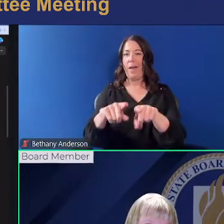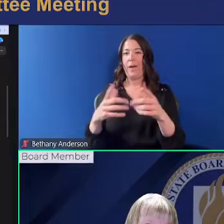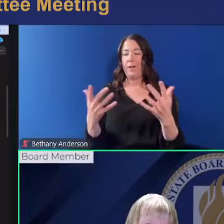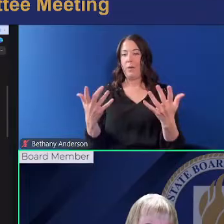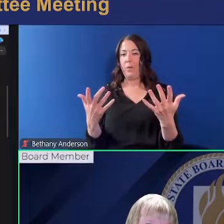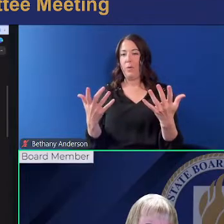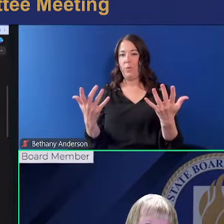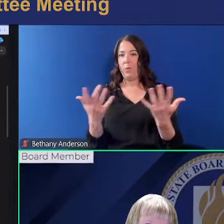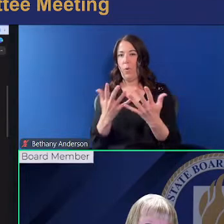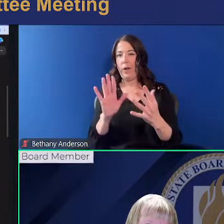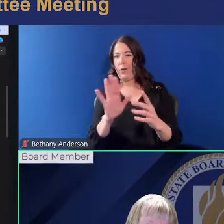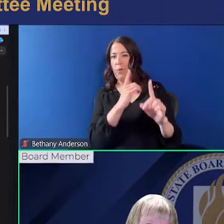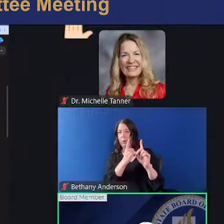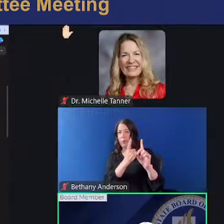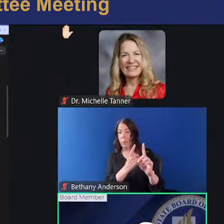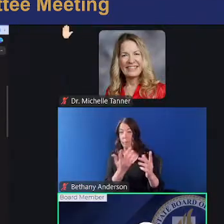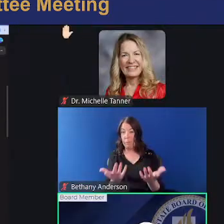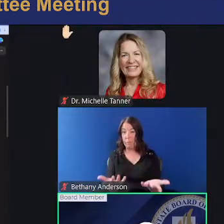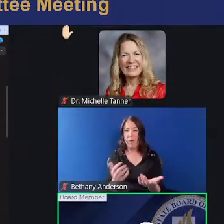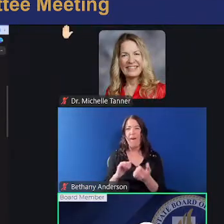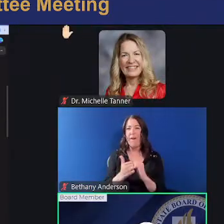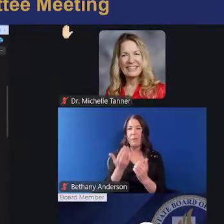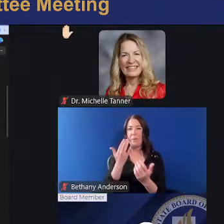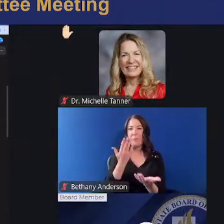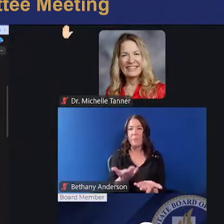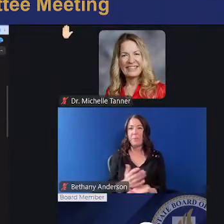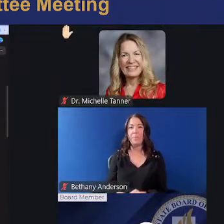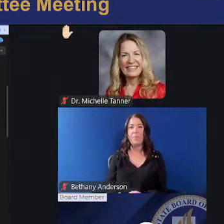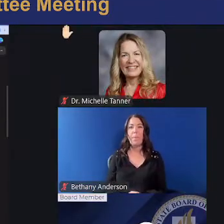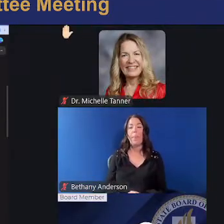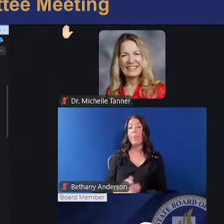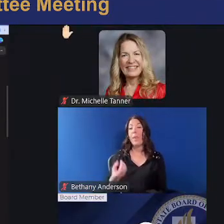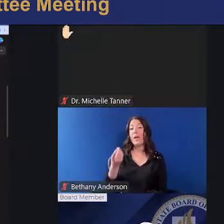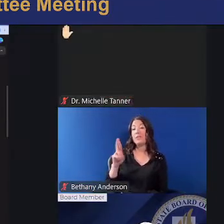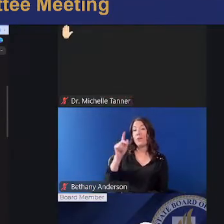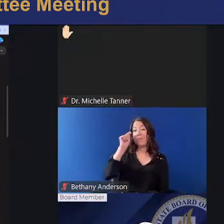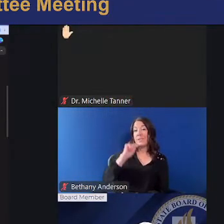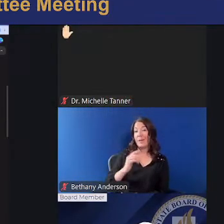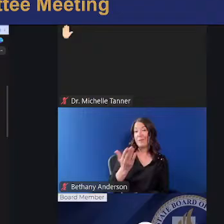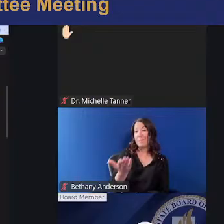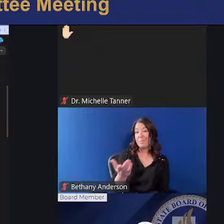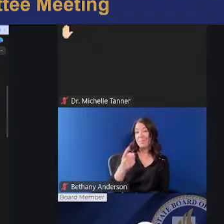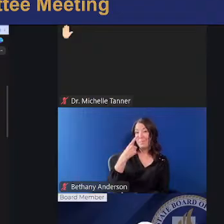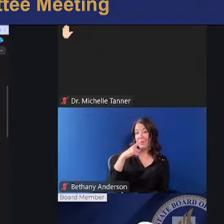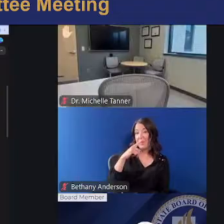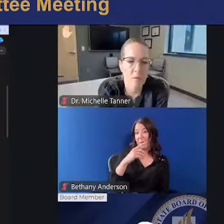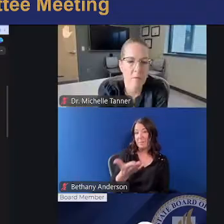benefit? Yeah, Dr. Tanner, will you take that one, please?